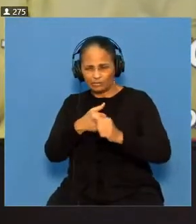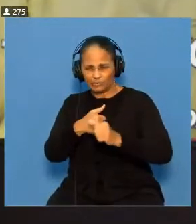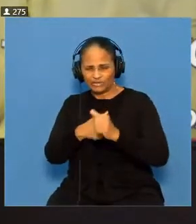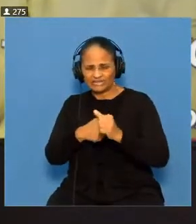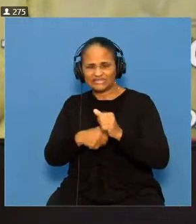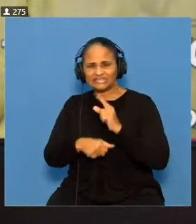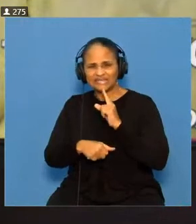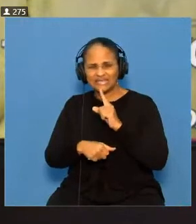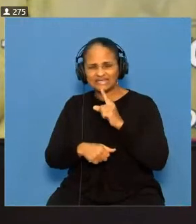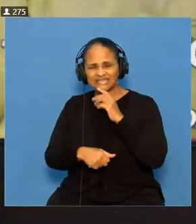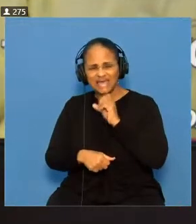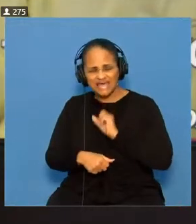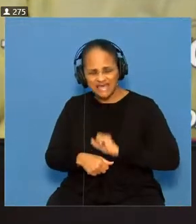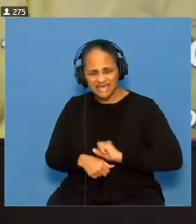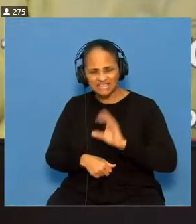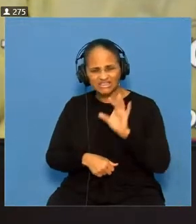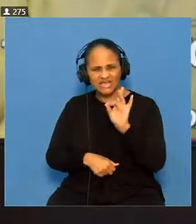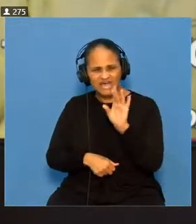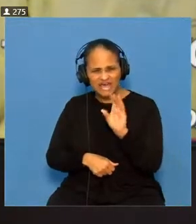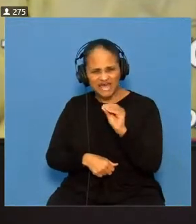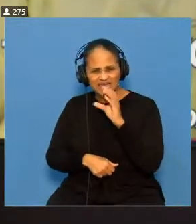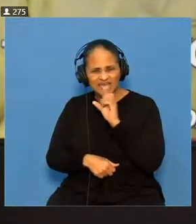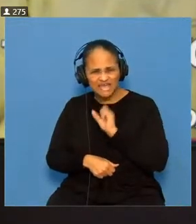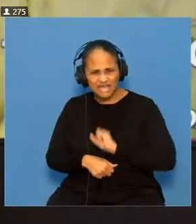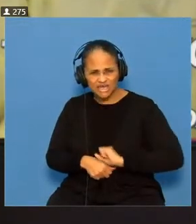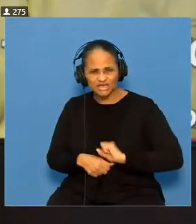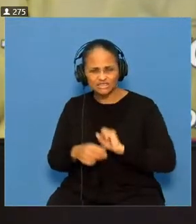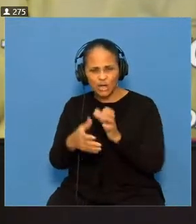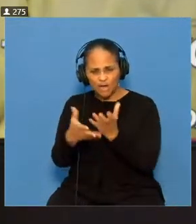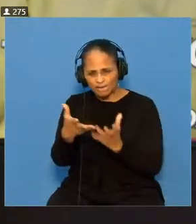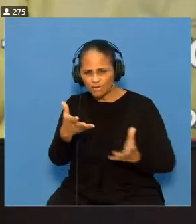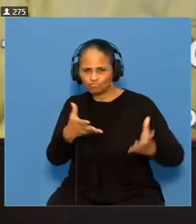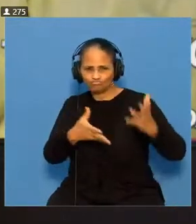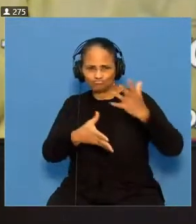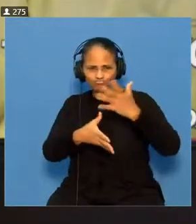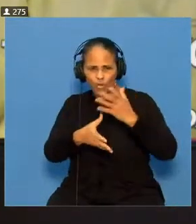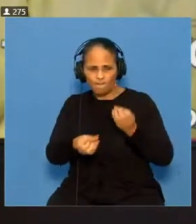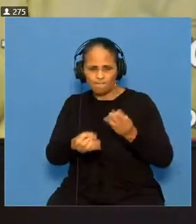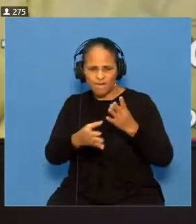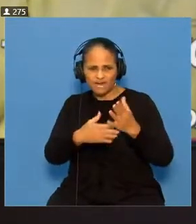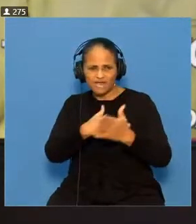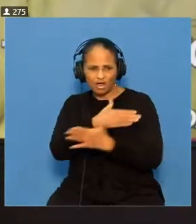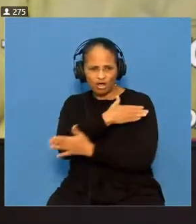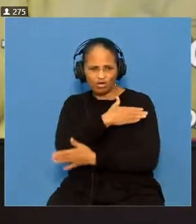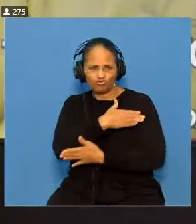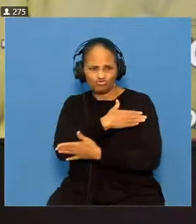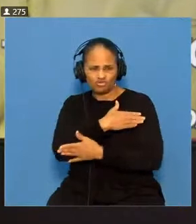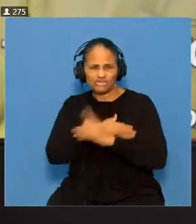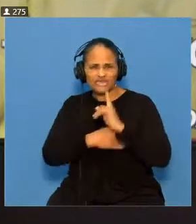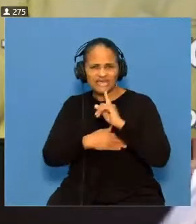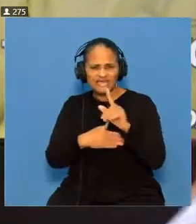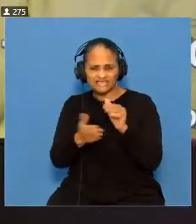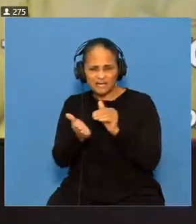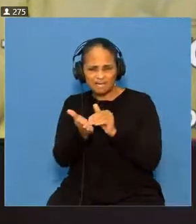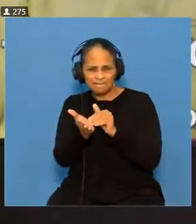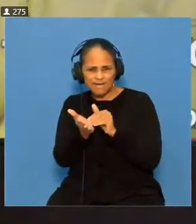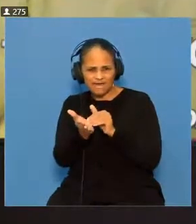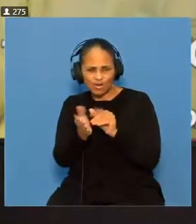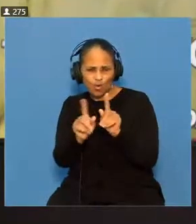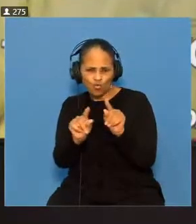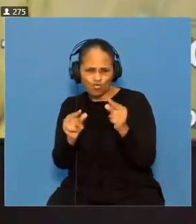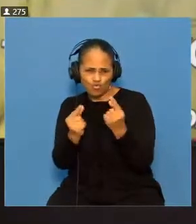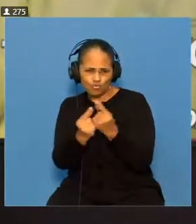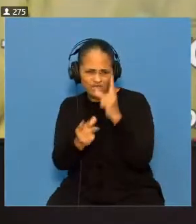age. Over 80 years are being prioritized in many other countries. Is there a medical ethics group that